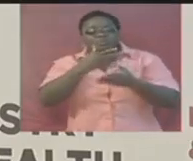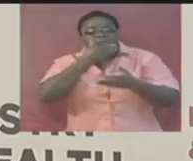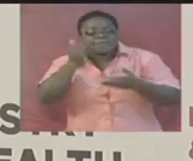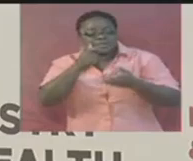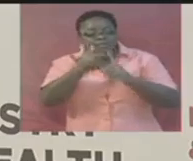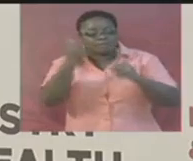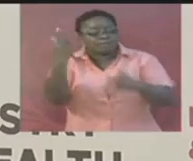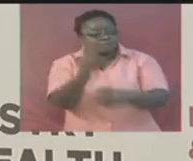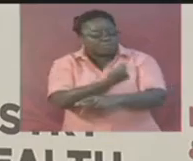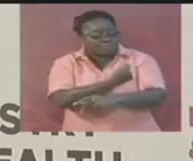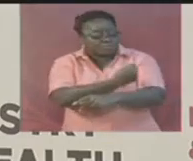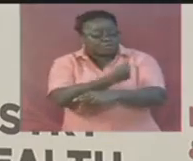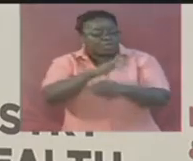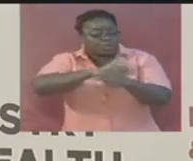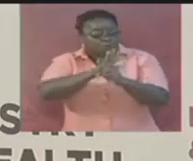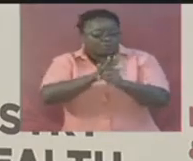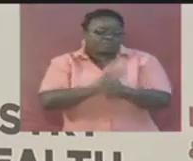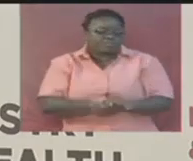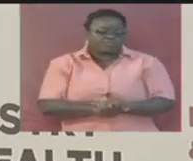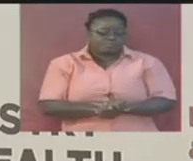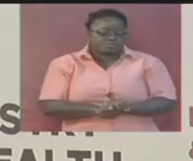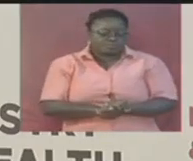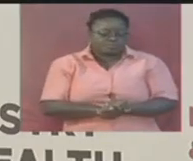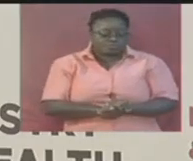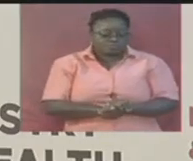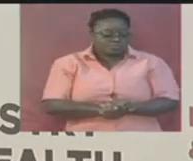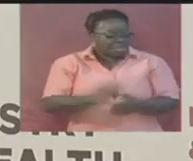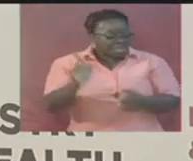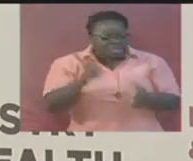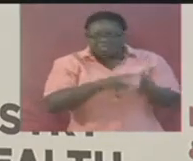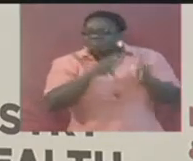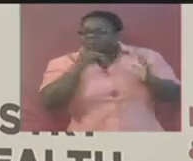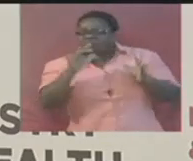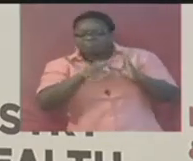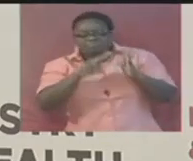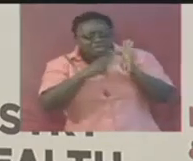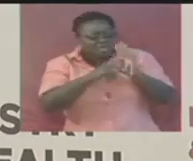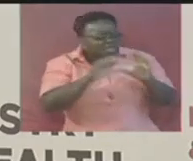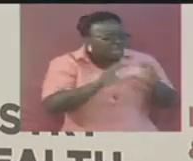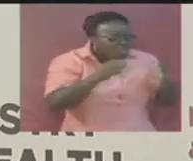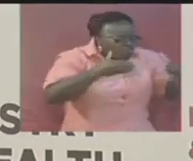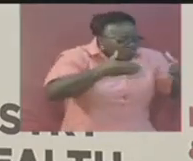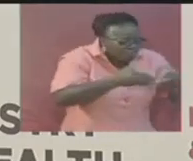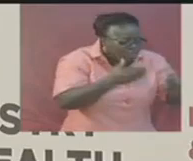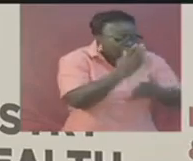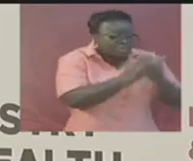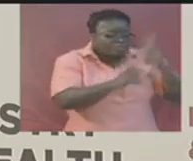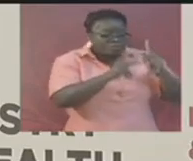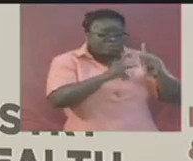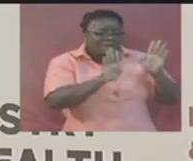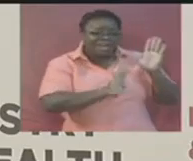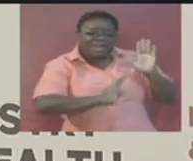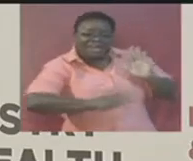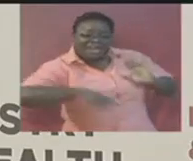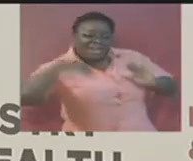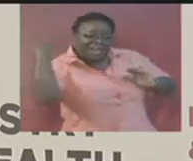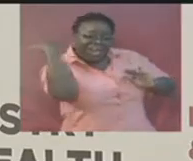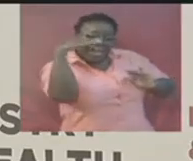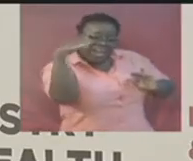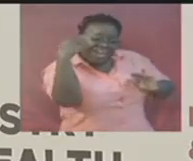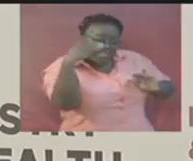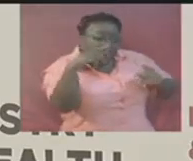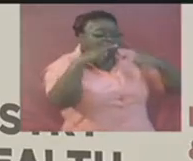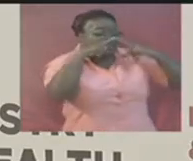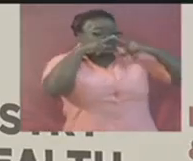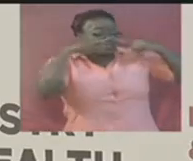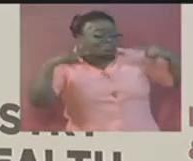It doesn't mean that in that group, it's like any spectrum. Some people are going to produce very high levels after their natural infection of